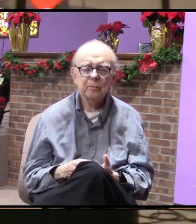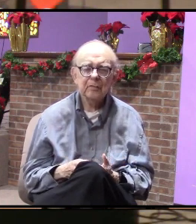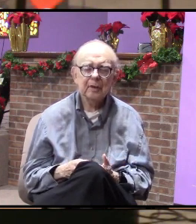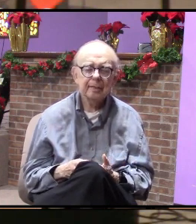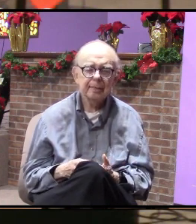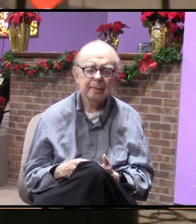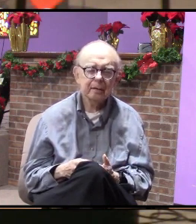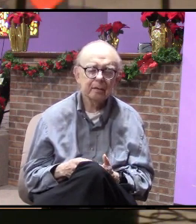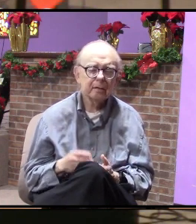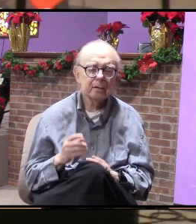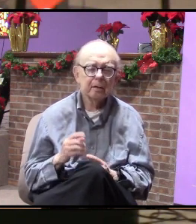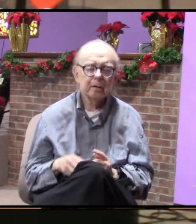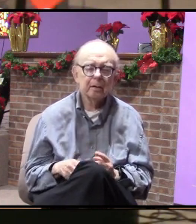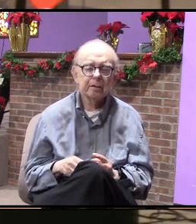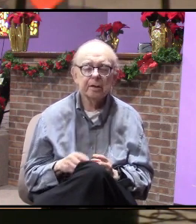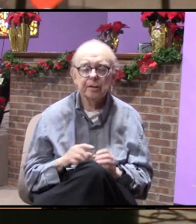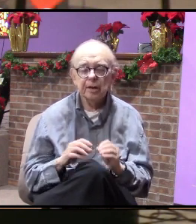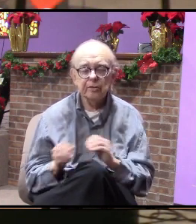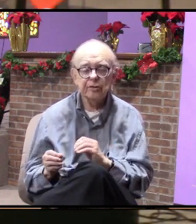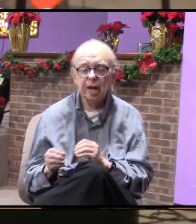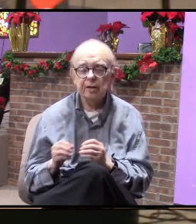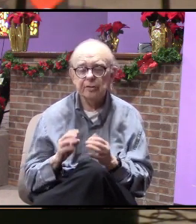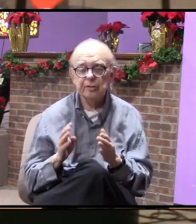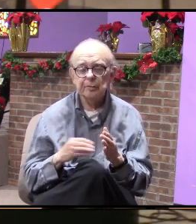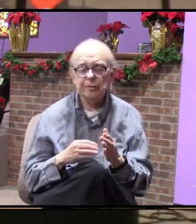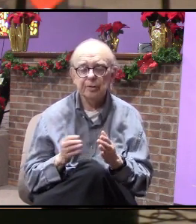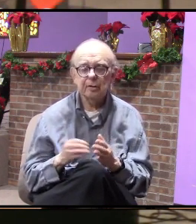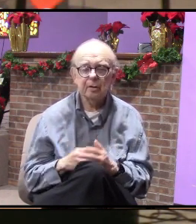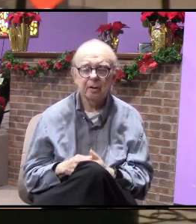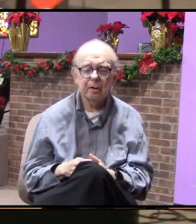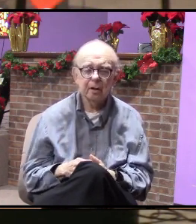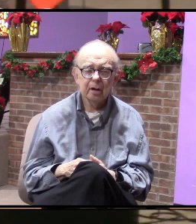And then they come to the chorus.